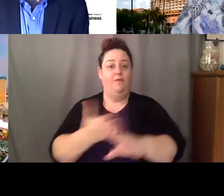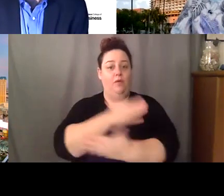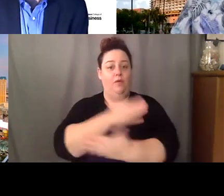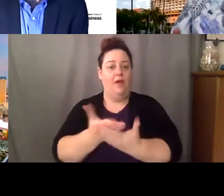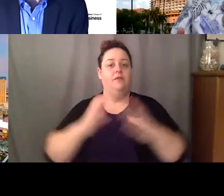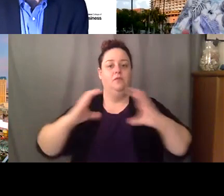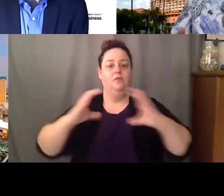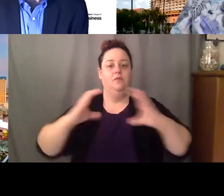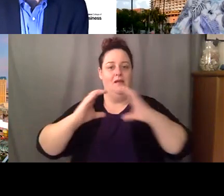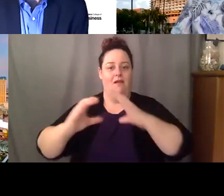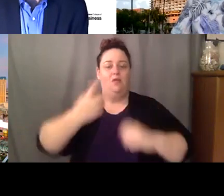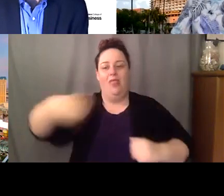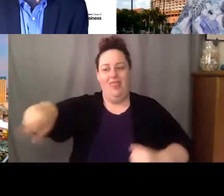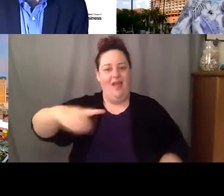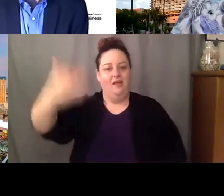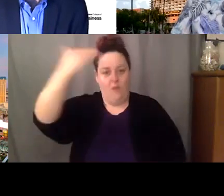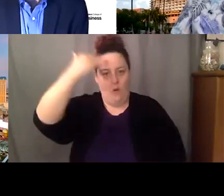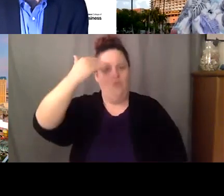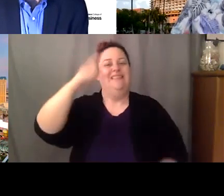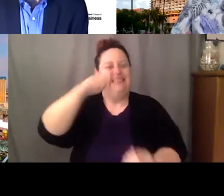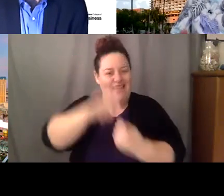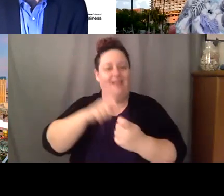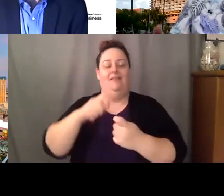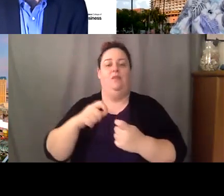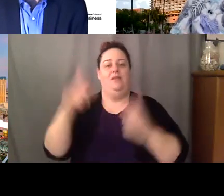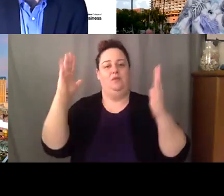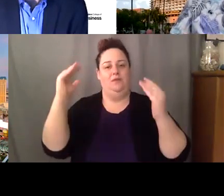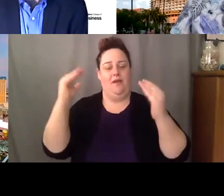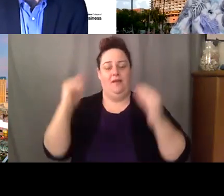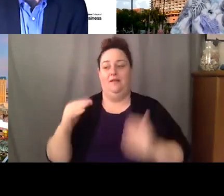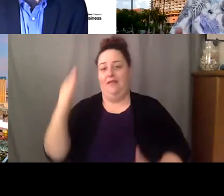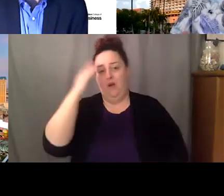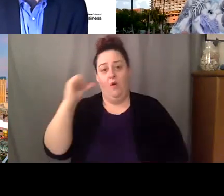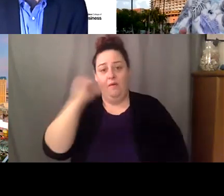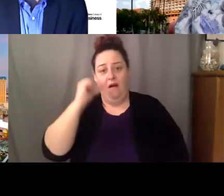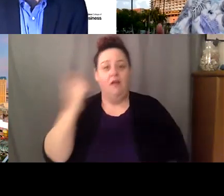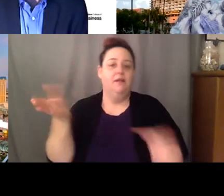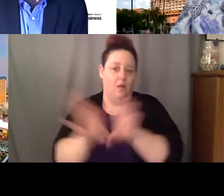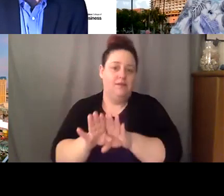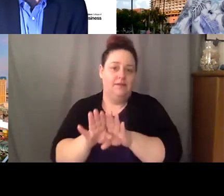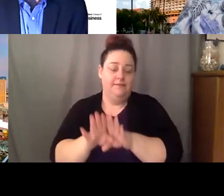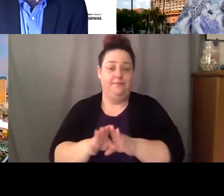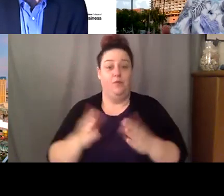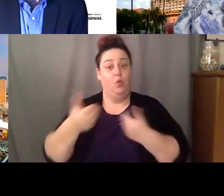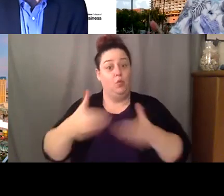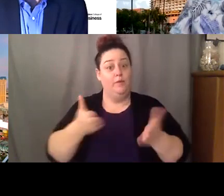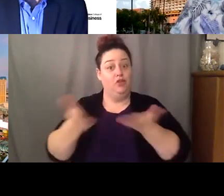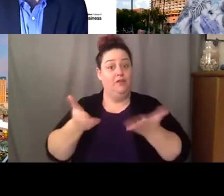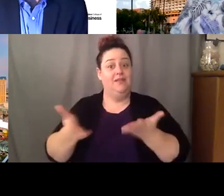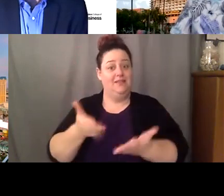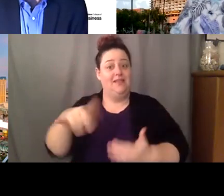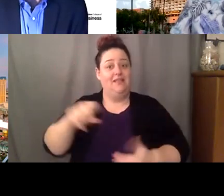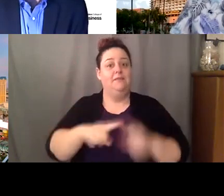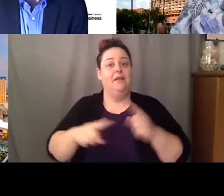arrival so they know exactly what they're walking into. They know the bar is closed. They know room service is available, but it's drop